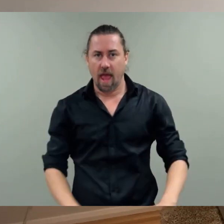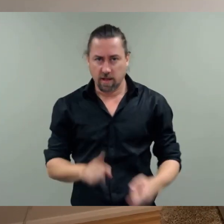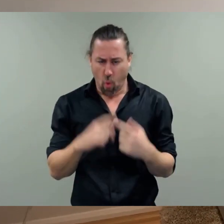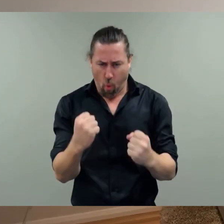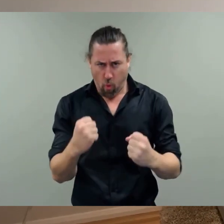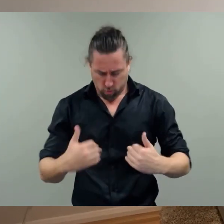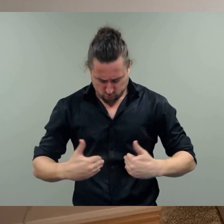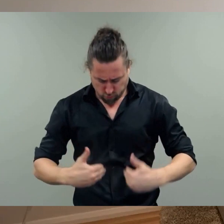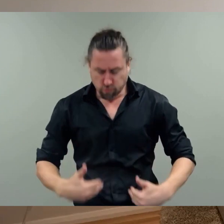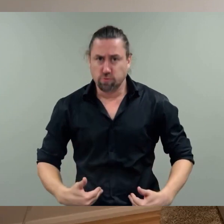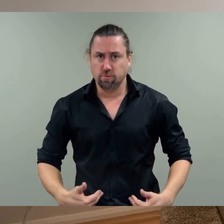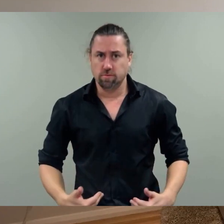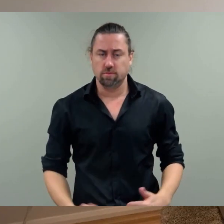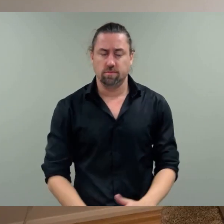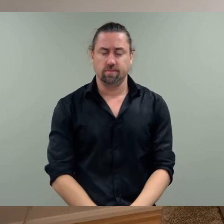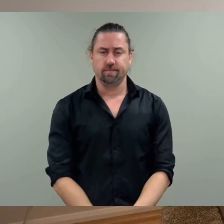again.